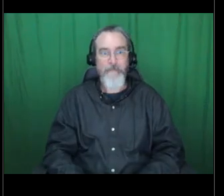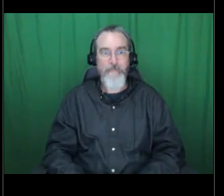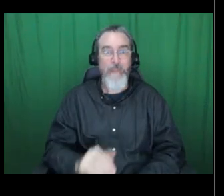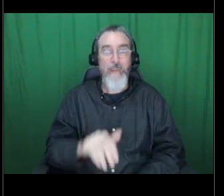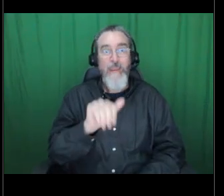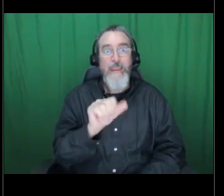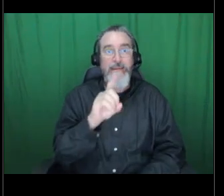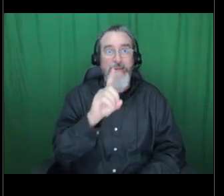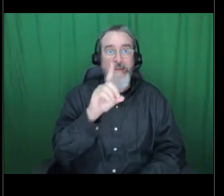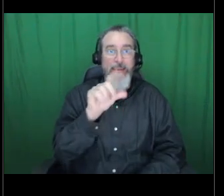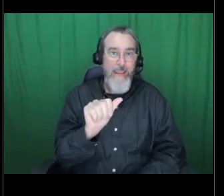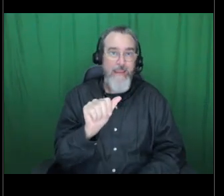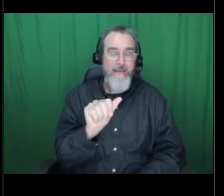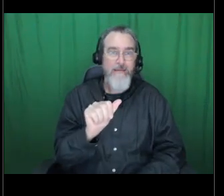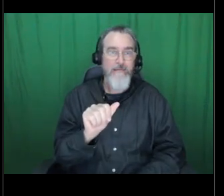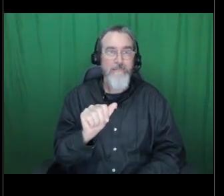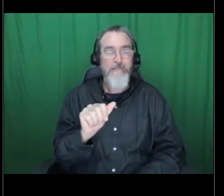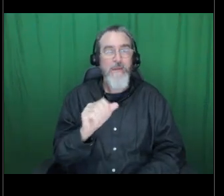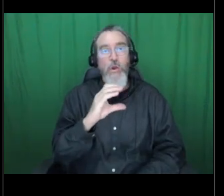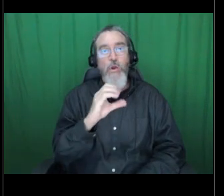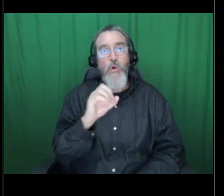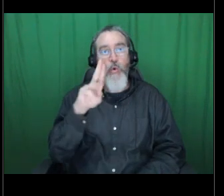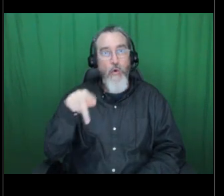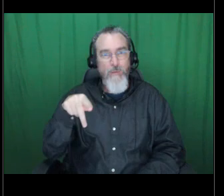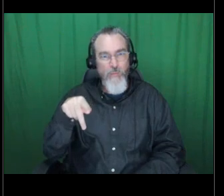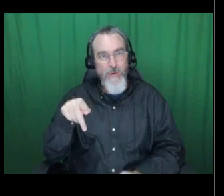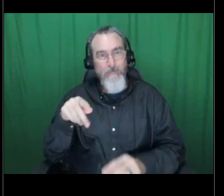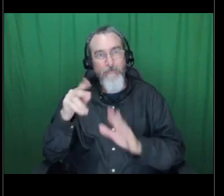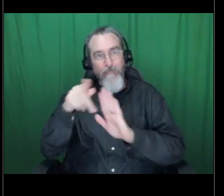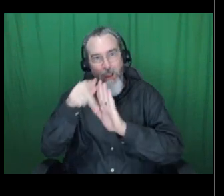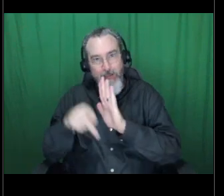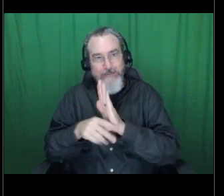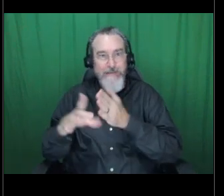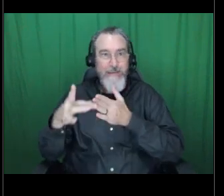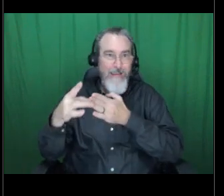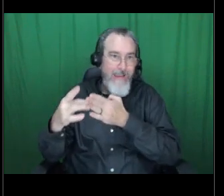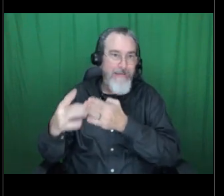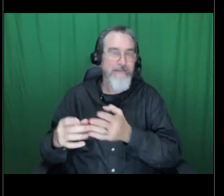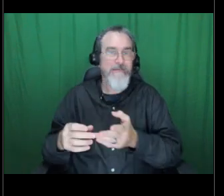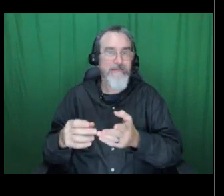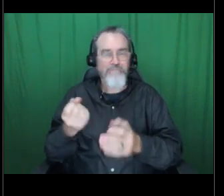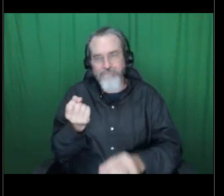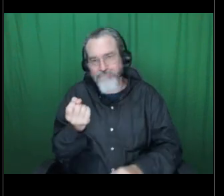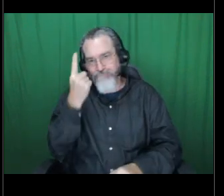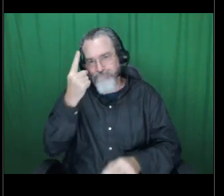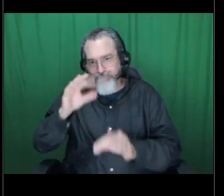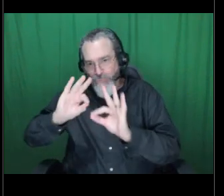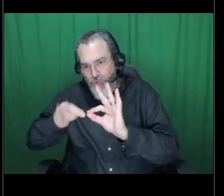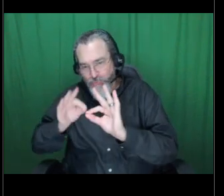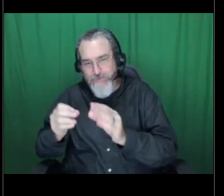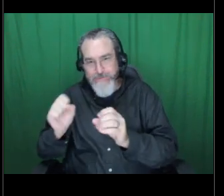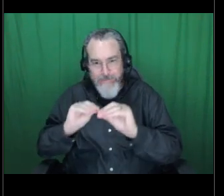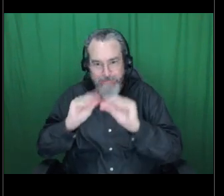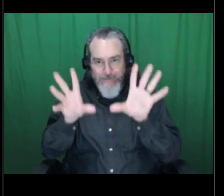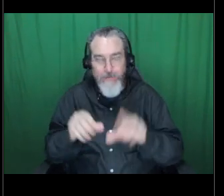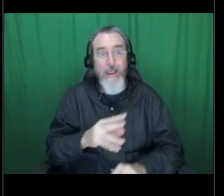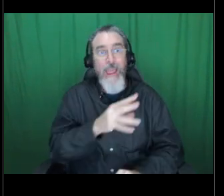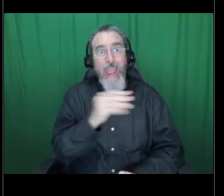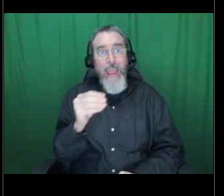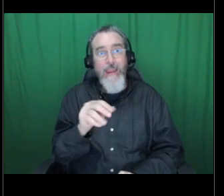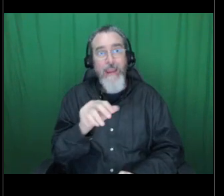ADA corporate policy guidance and interpretation, and ADA